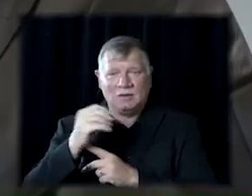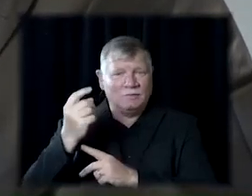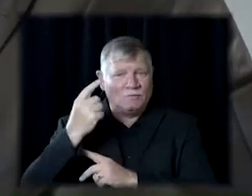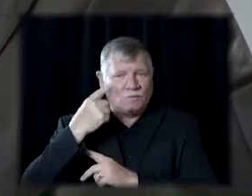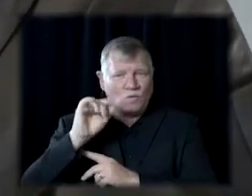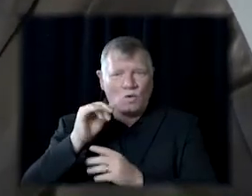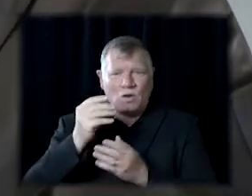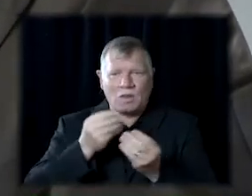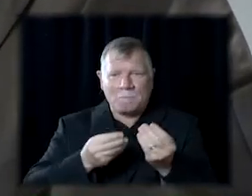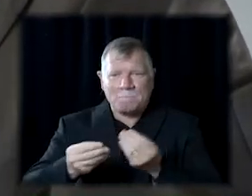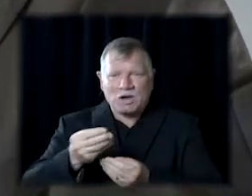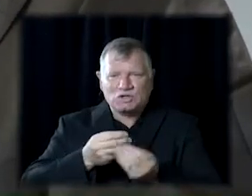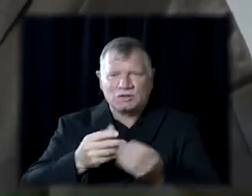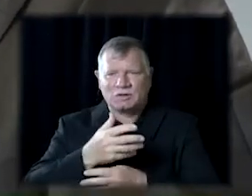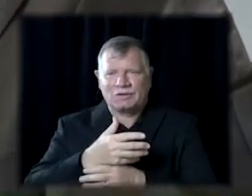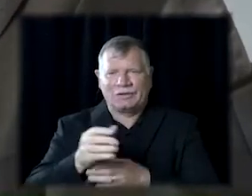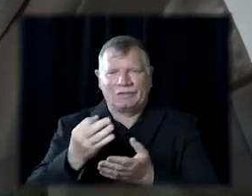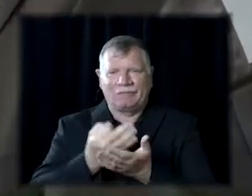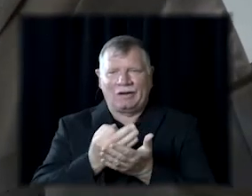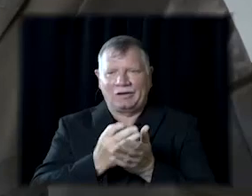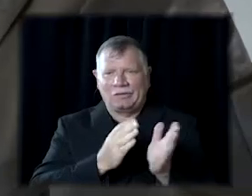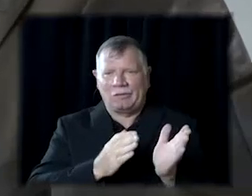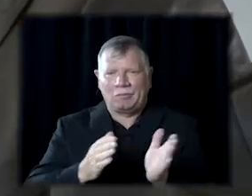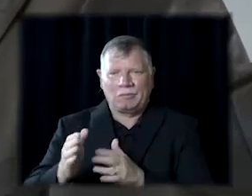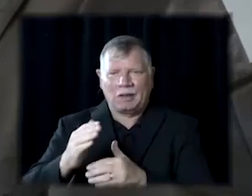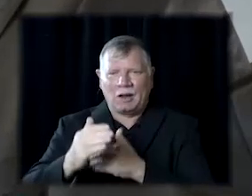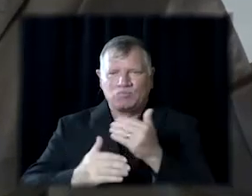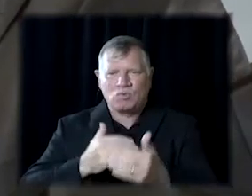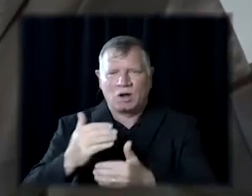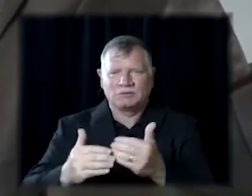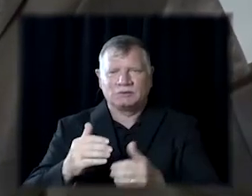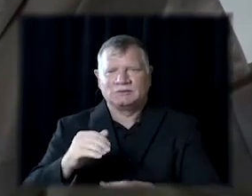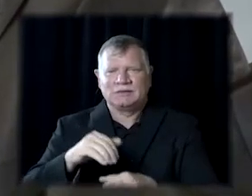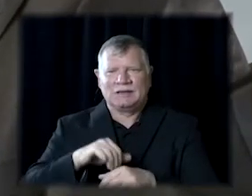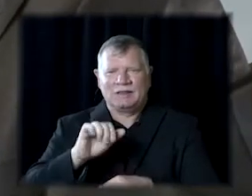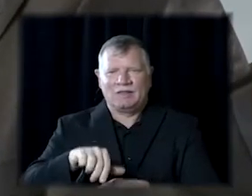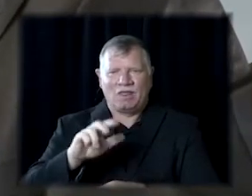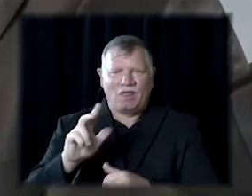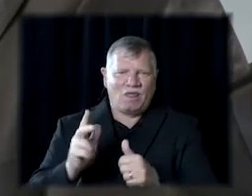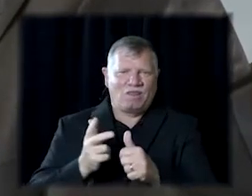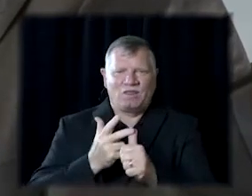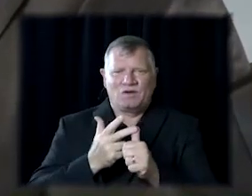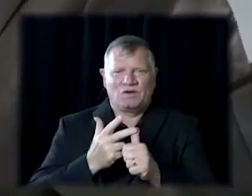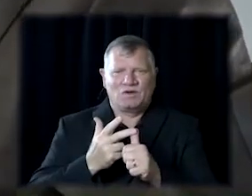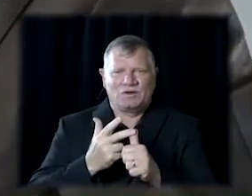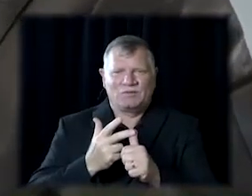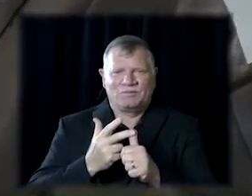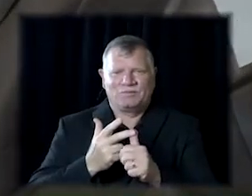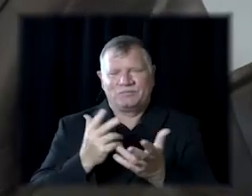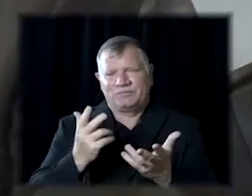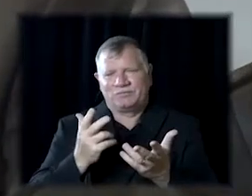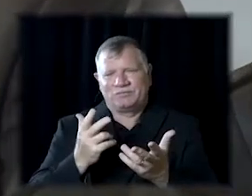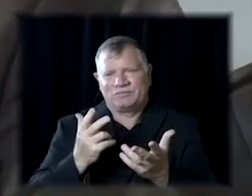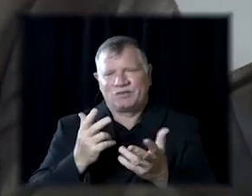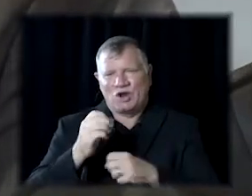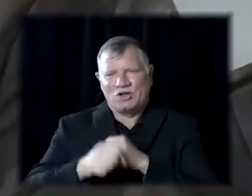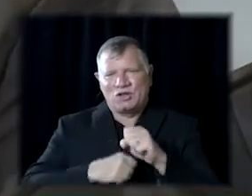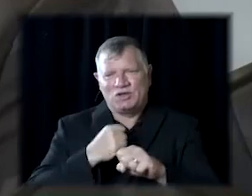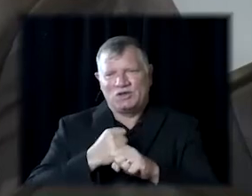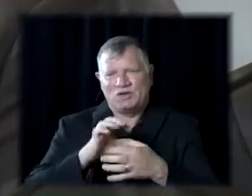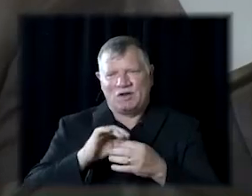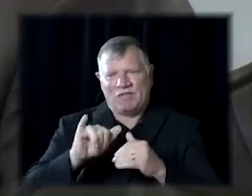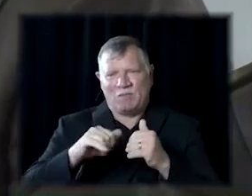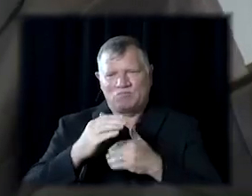of the budgeting slash financial plan process in this, the third iteration, the third year of